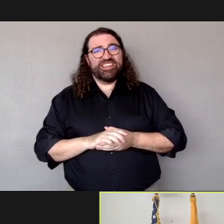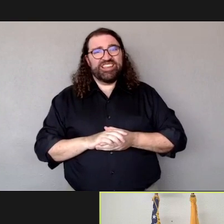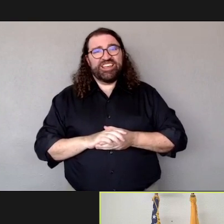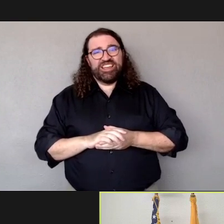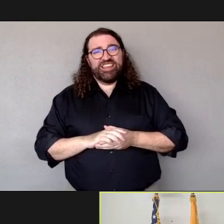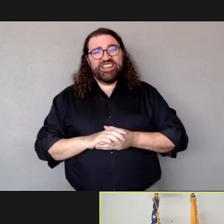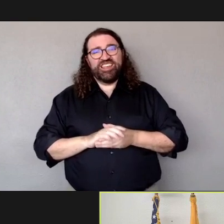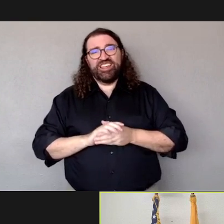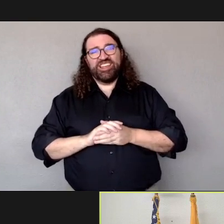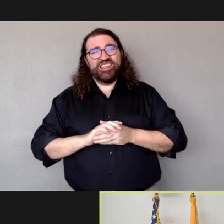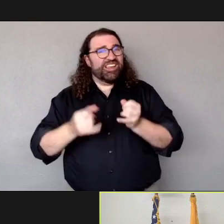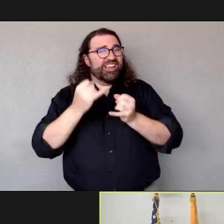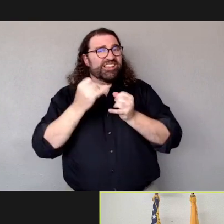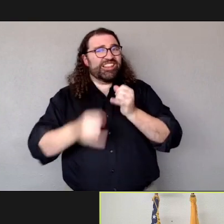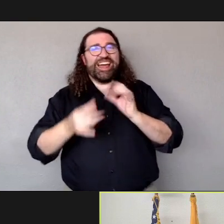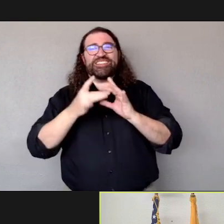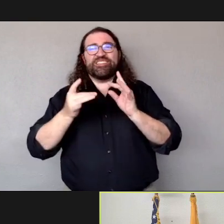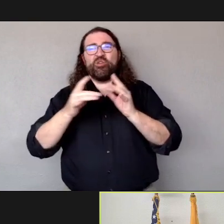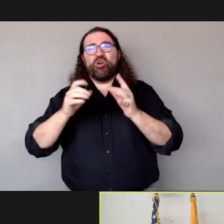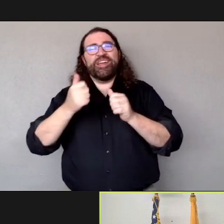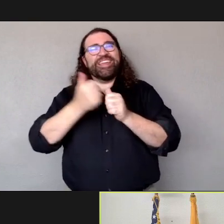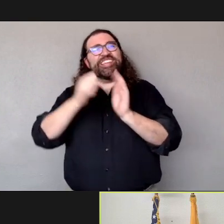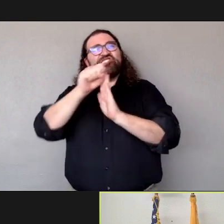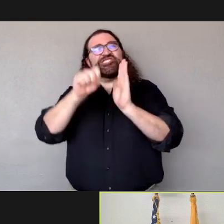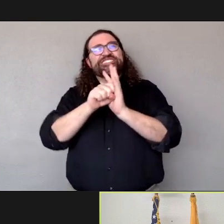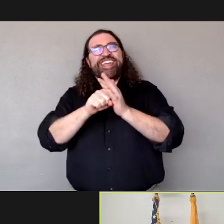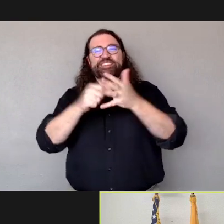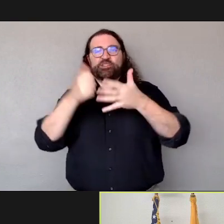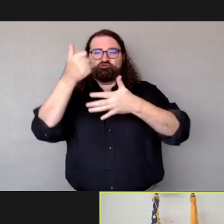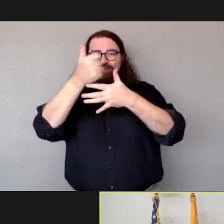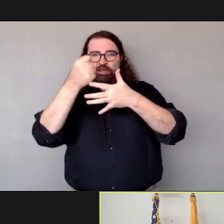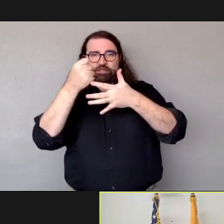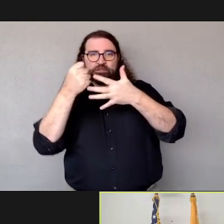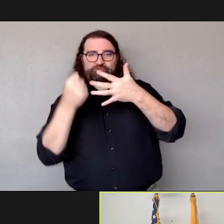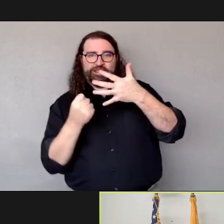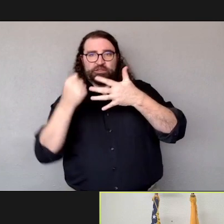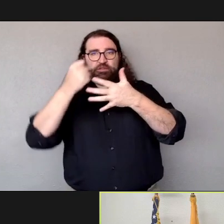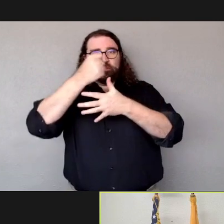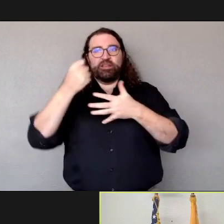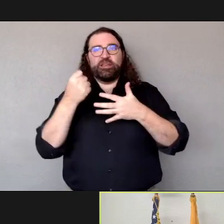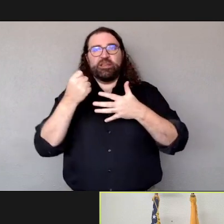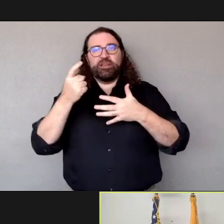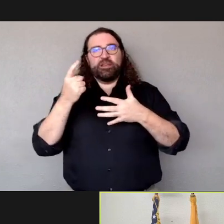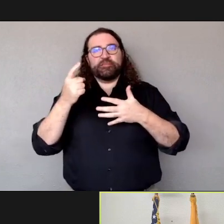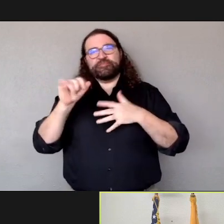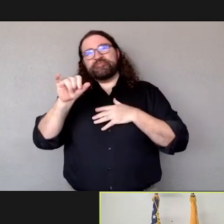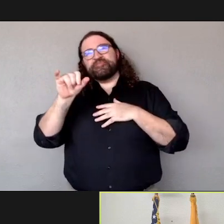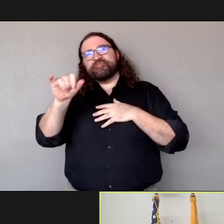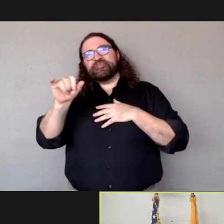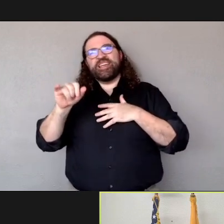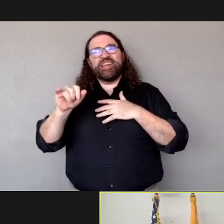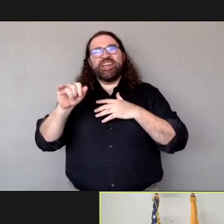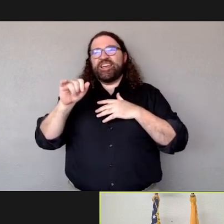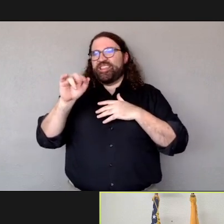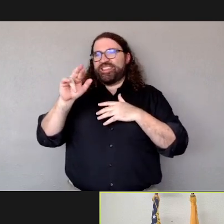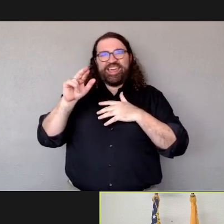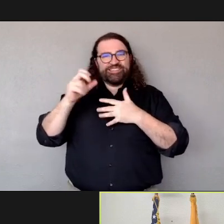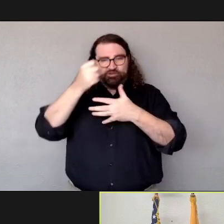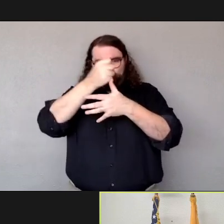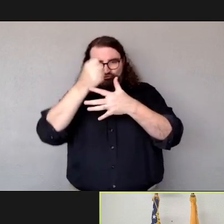then the last thing about the ranking of the states, then I'll see if Laura has anything to add, is, those are what the way they take